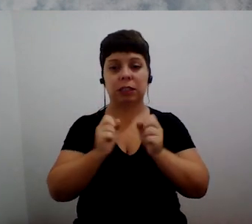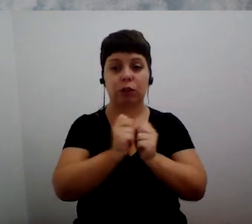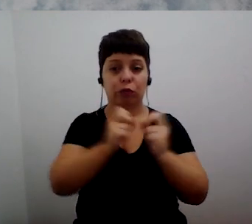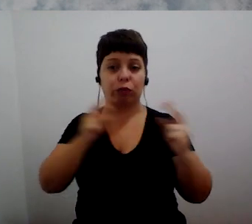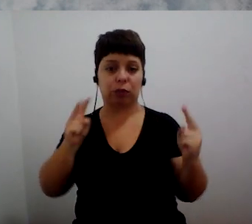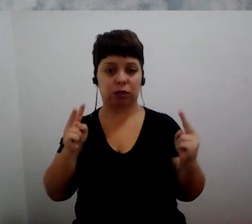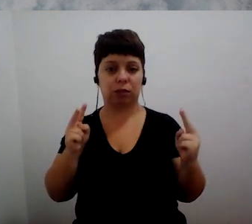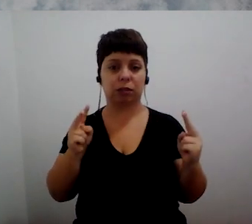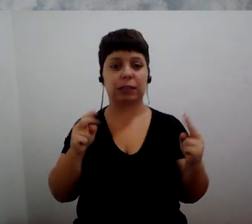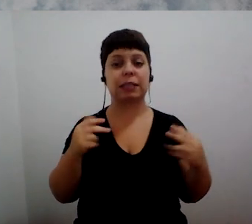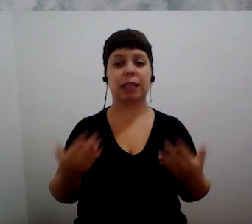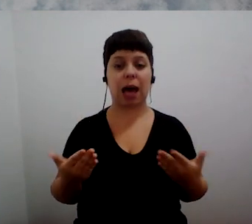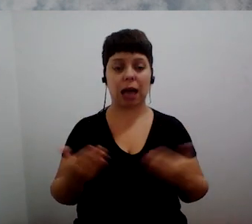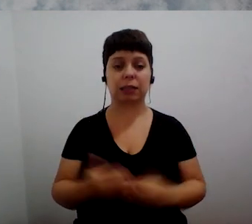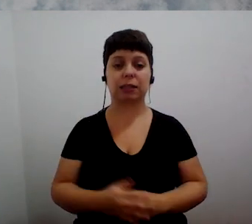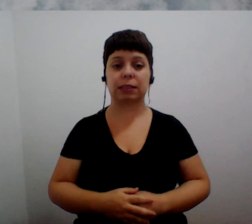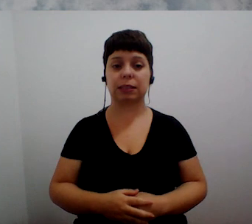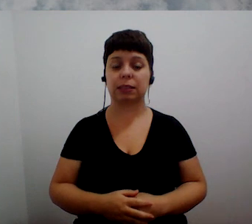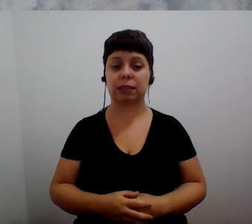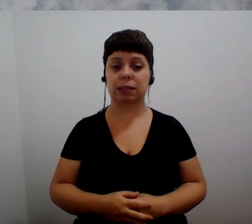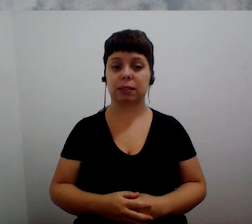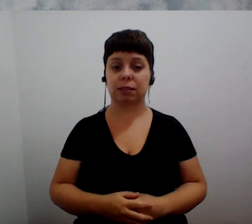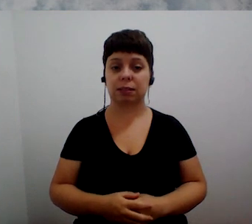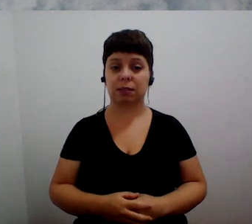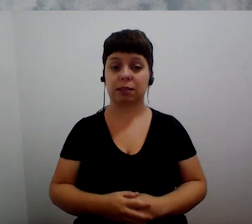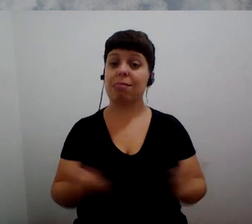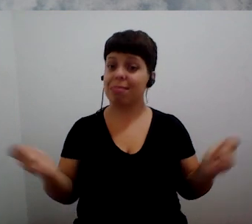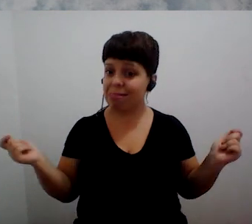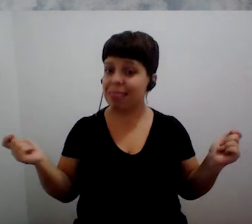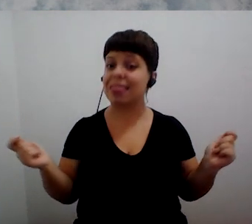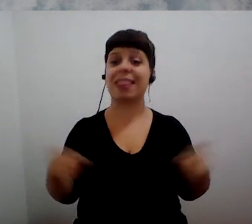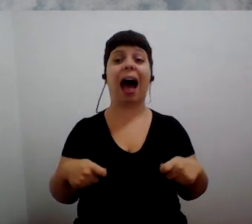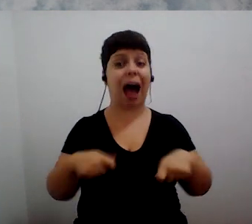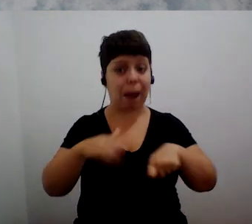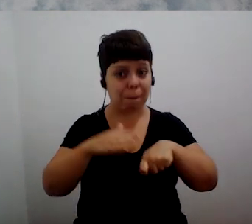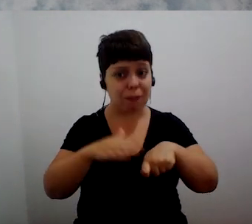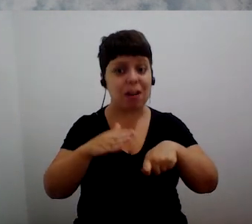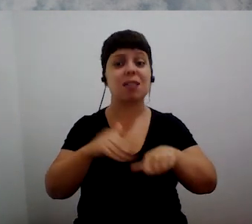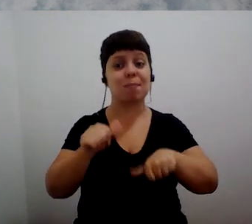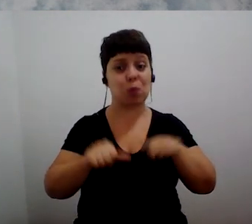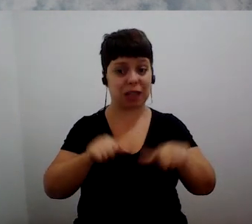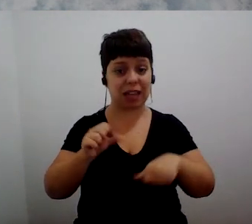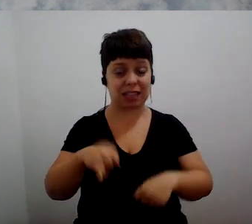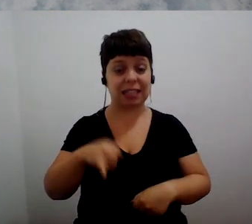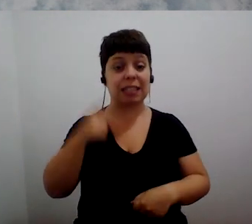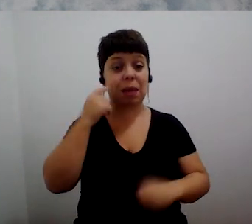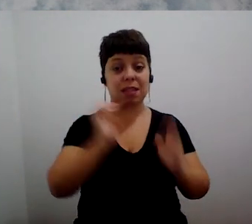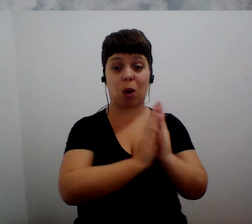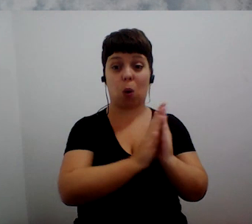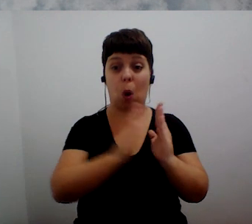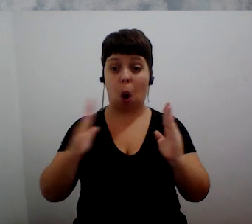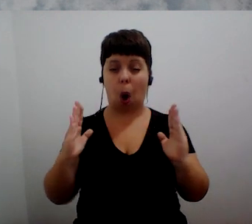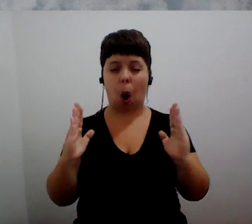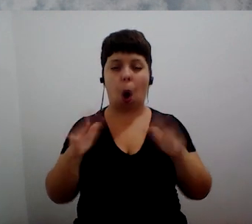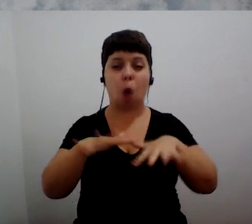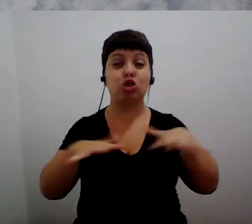that we can do a lot, actually. So I think if we take the ocean decade as a parameter, I think we're gonna have good results.